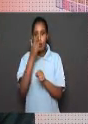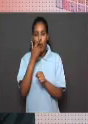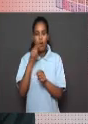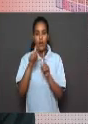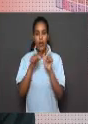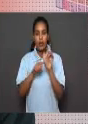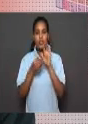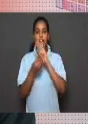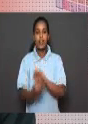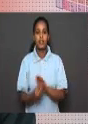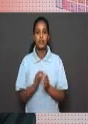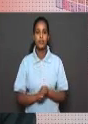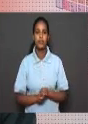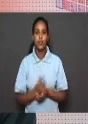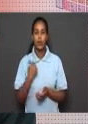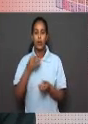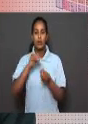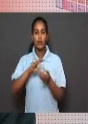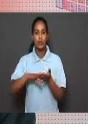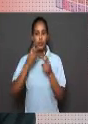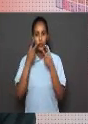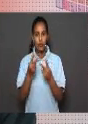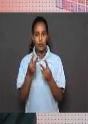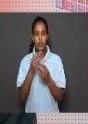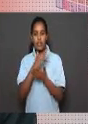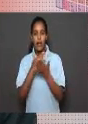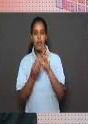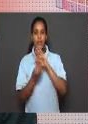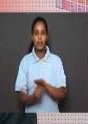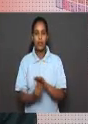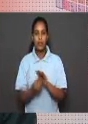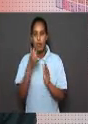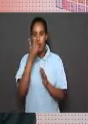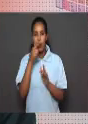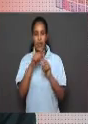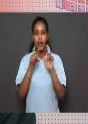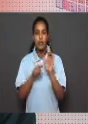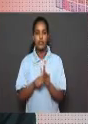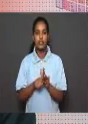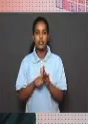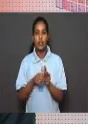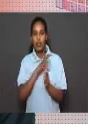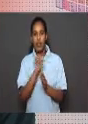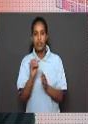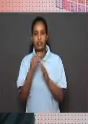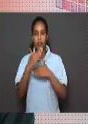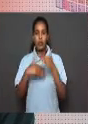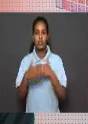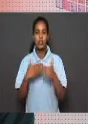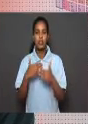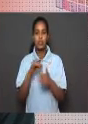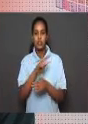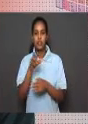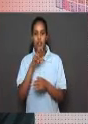ion effect. We also looked at some effects of common ions and the process